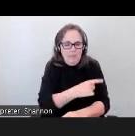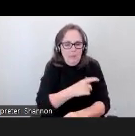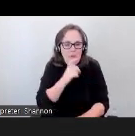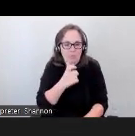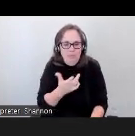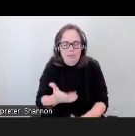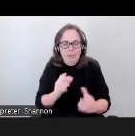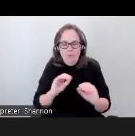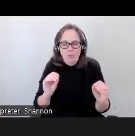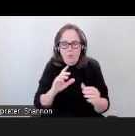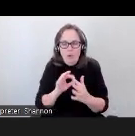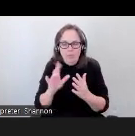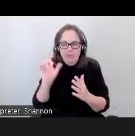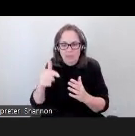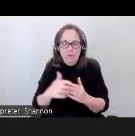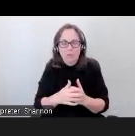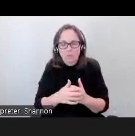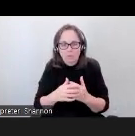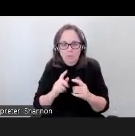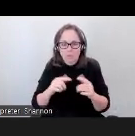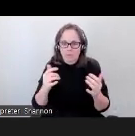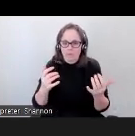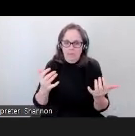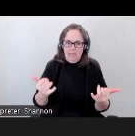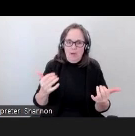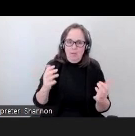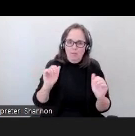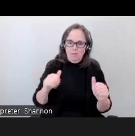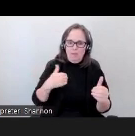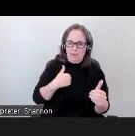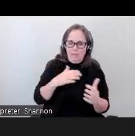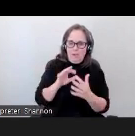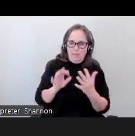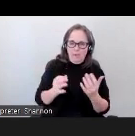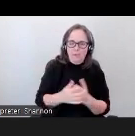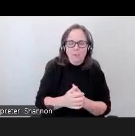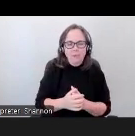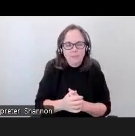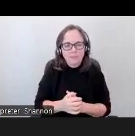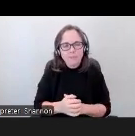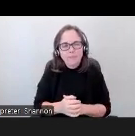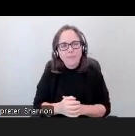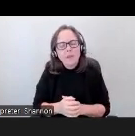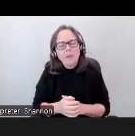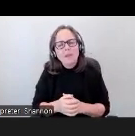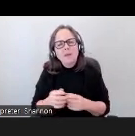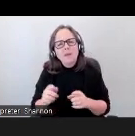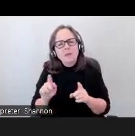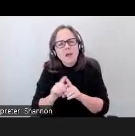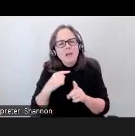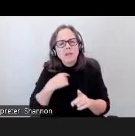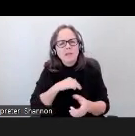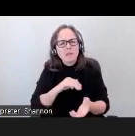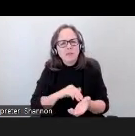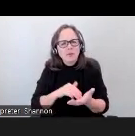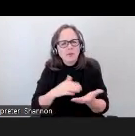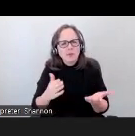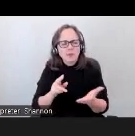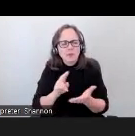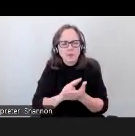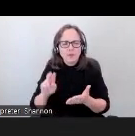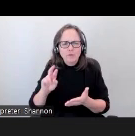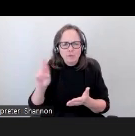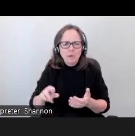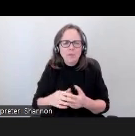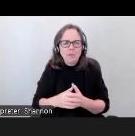a few years down the road. And overall, the goal of us as doctors and at the University of Rochester and Wilmot Cancer